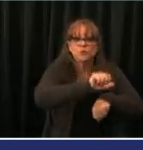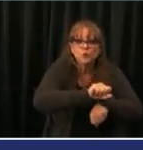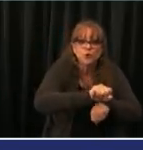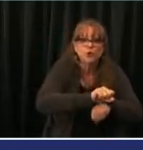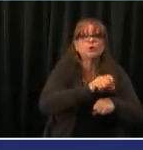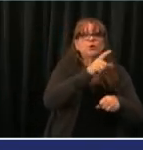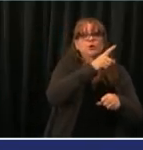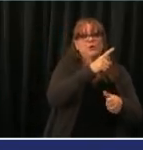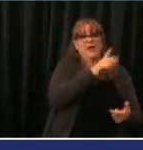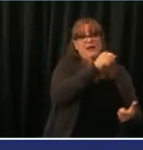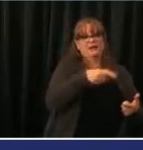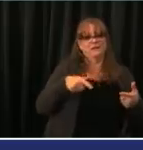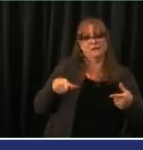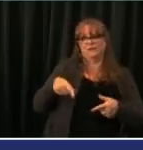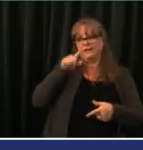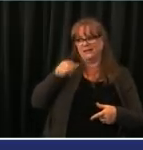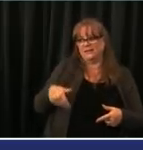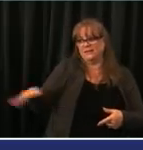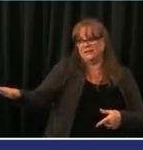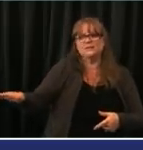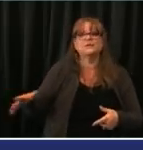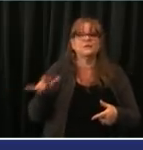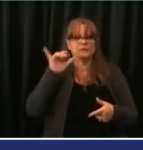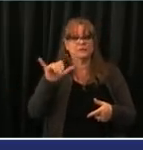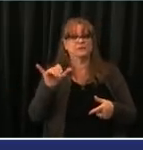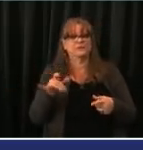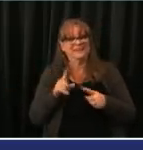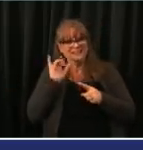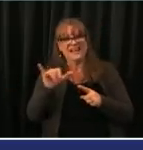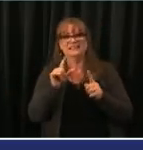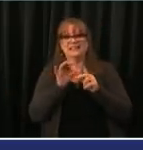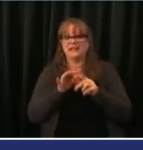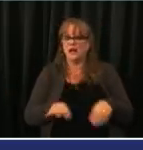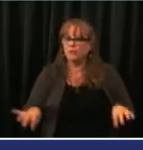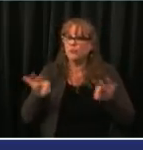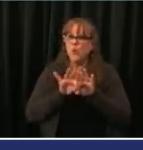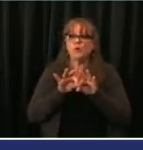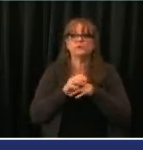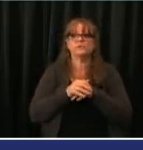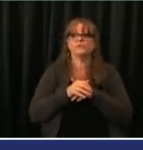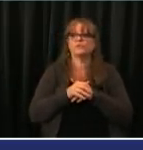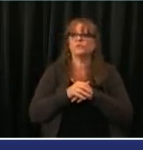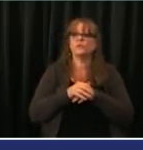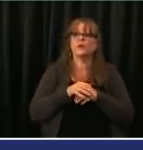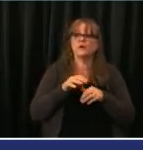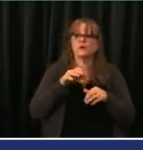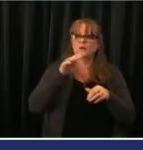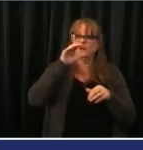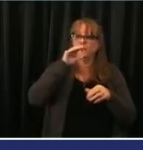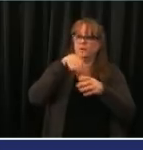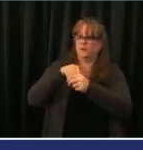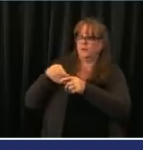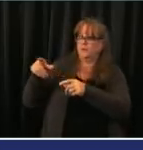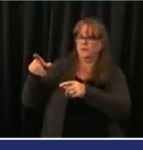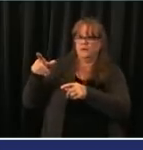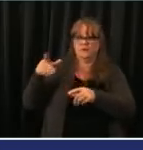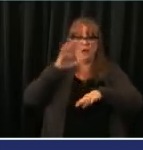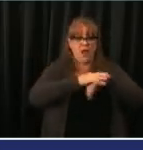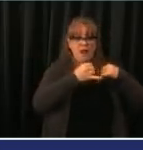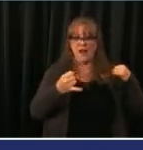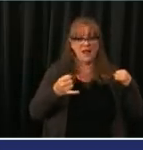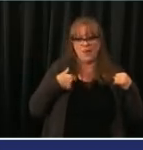It's so important that we facilitate the return to in-person education, just as we have with providing millions of free